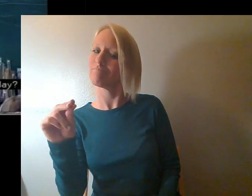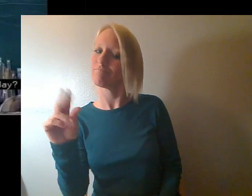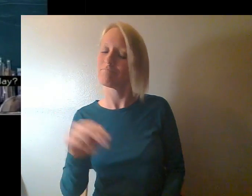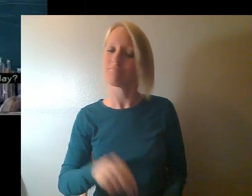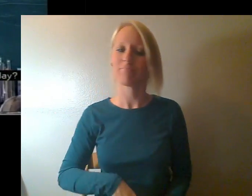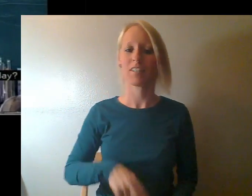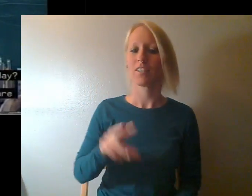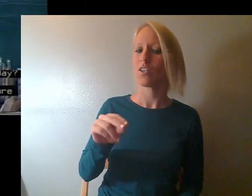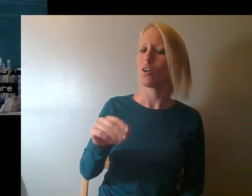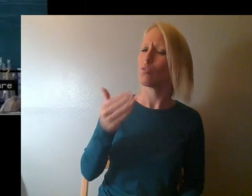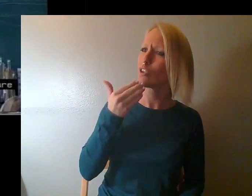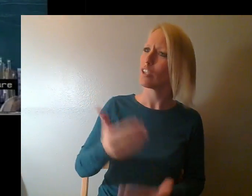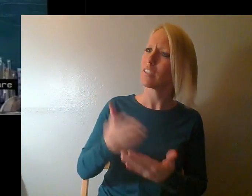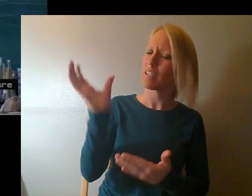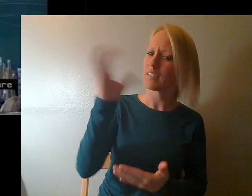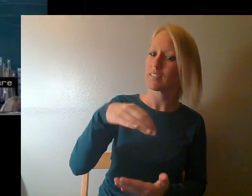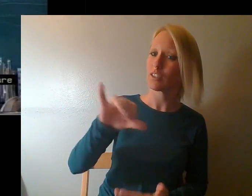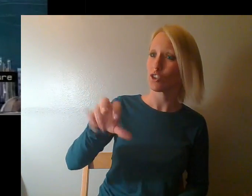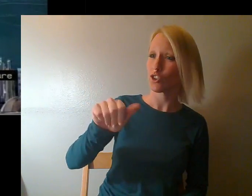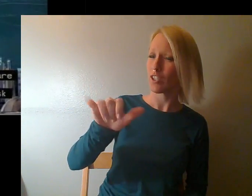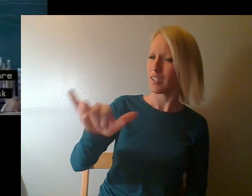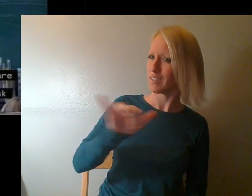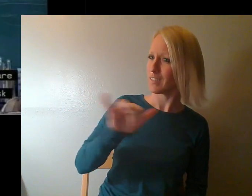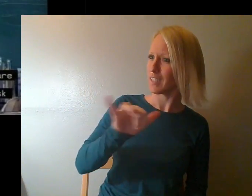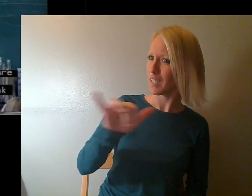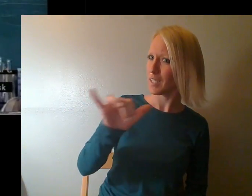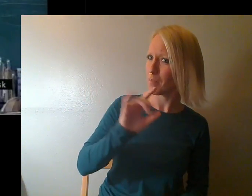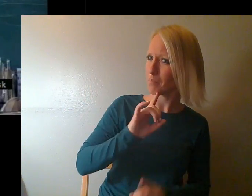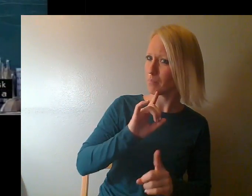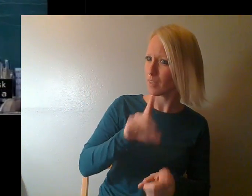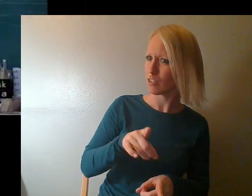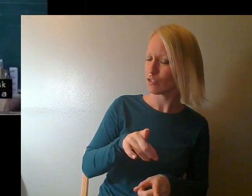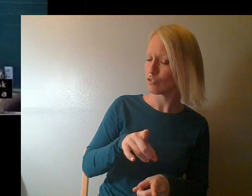All right, let's see if we can figure out the word. Let me tell you this. Let me ask this.